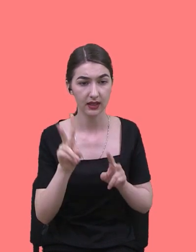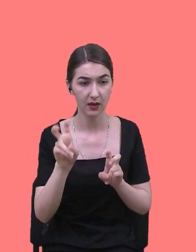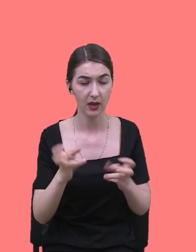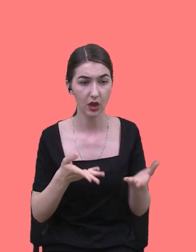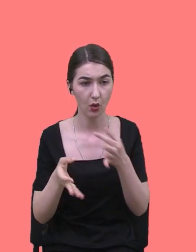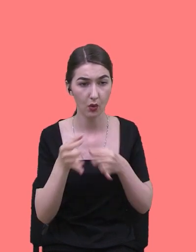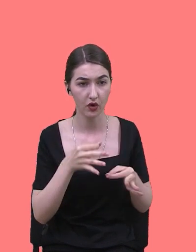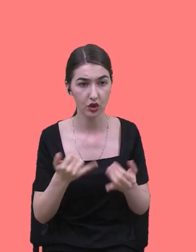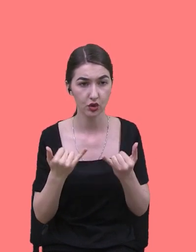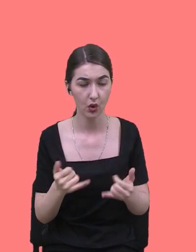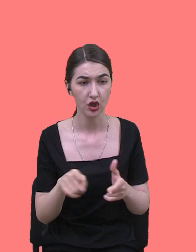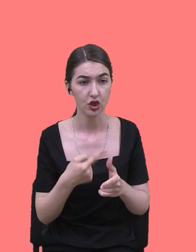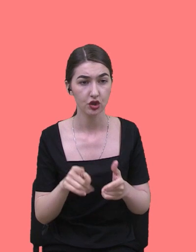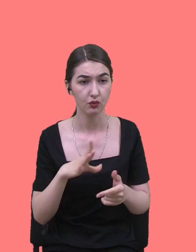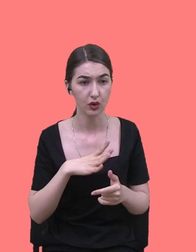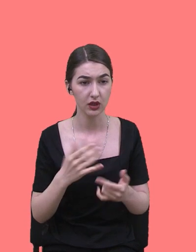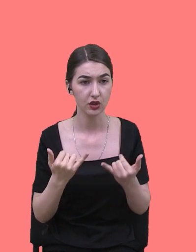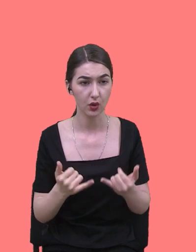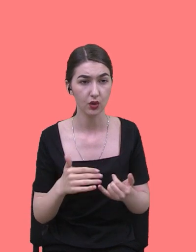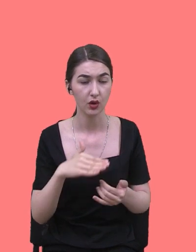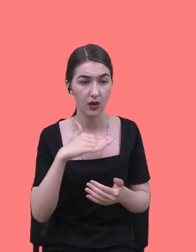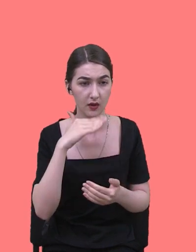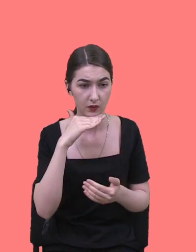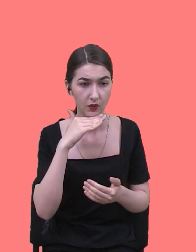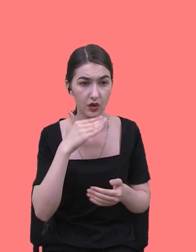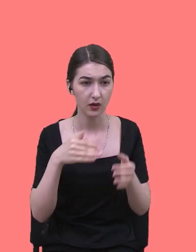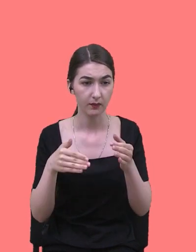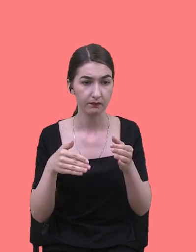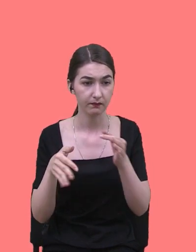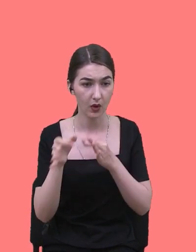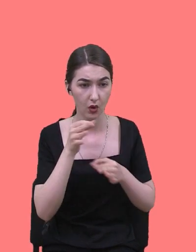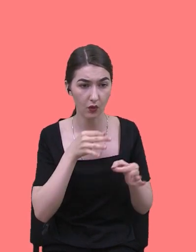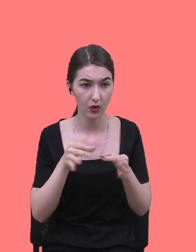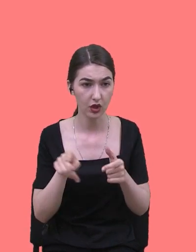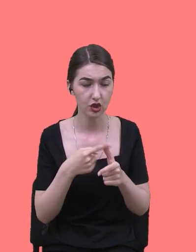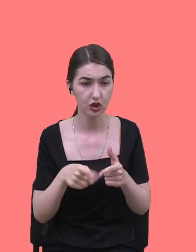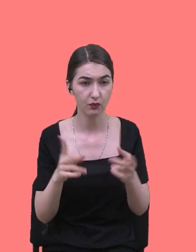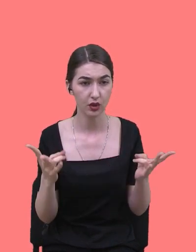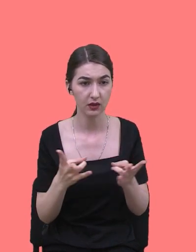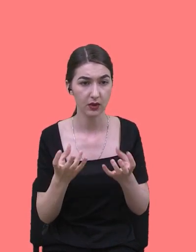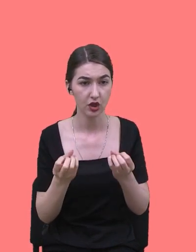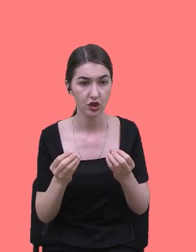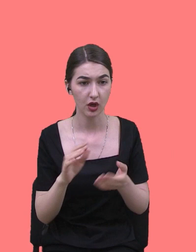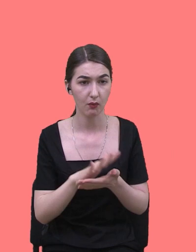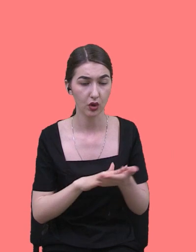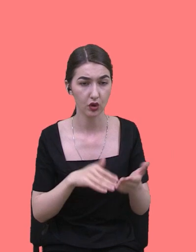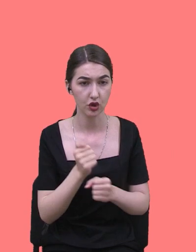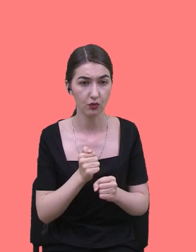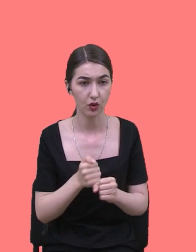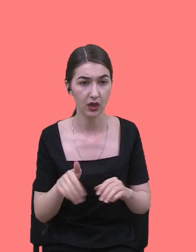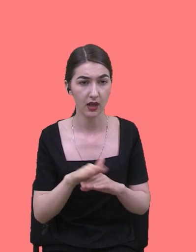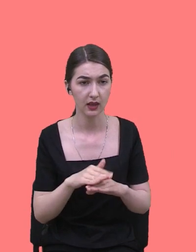and a lot of eagerness to continue tackling these challenges as well. So one of them